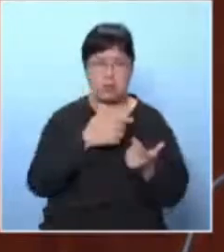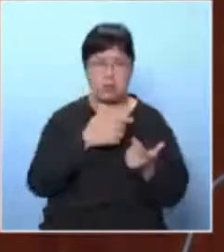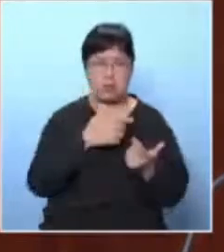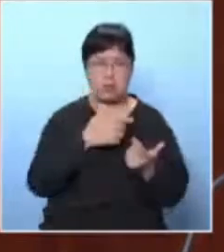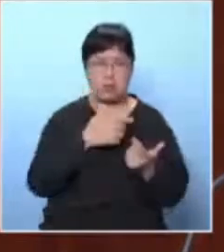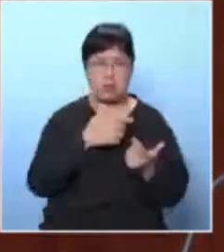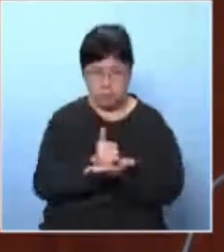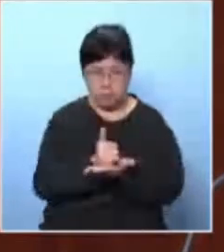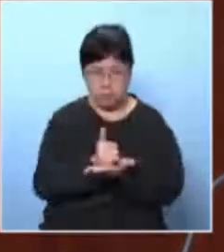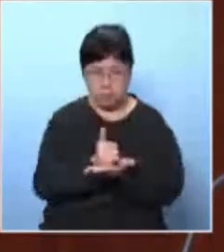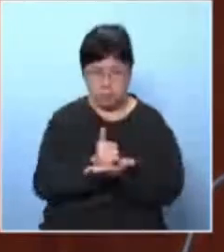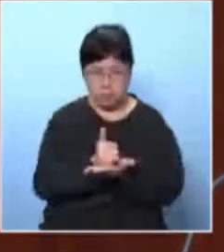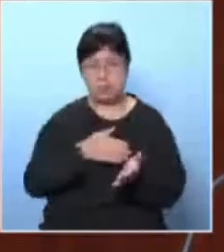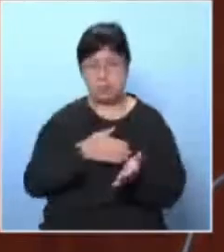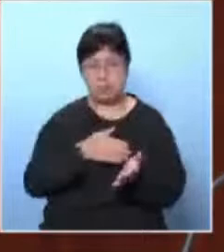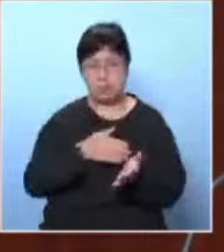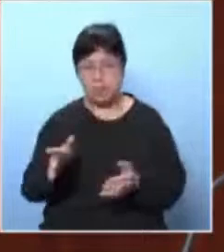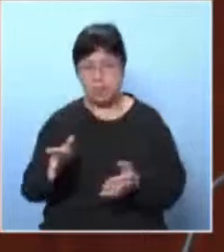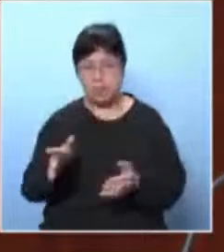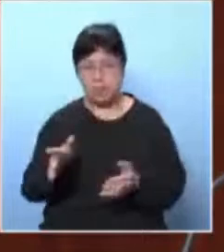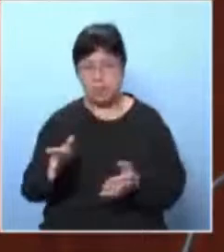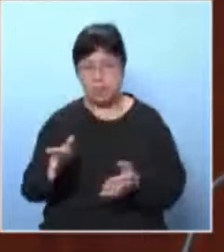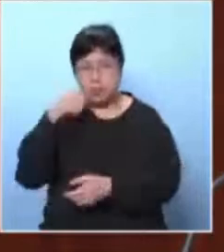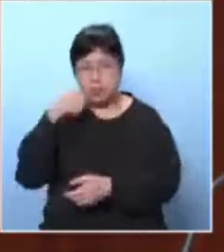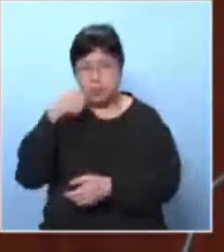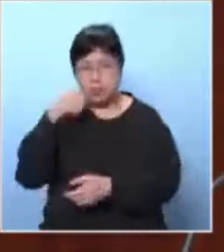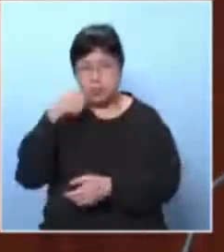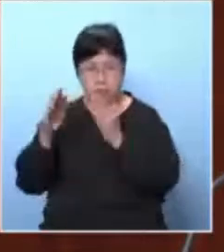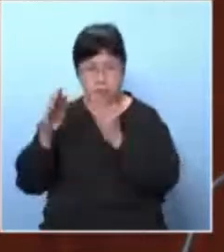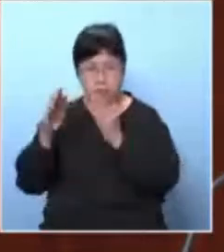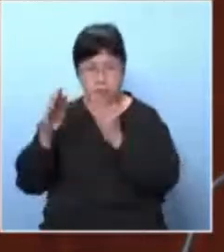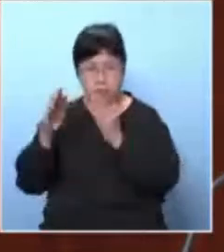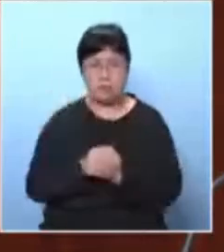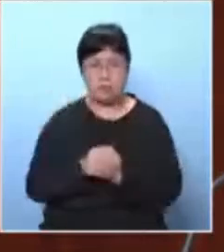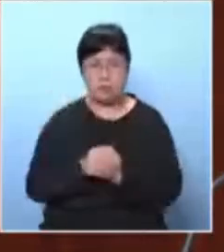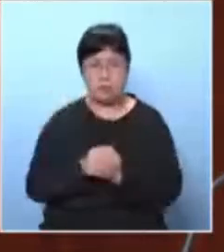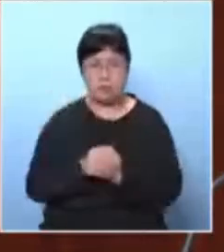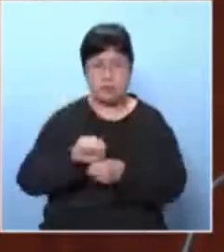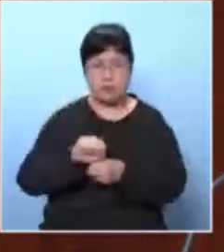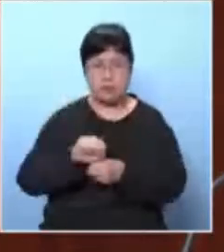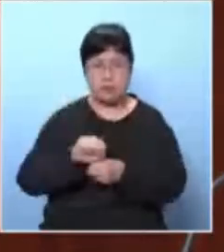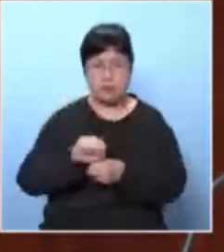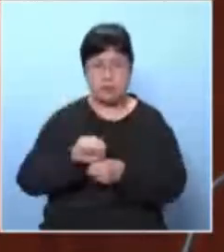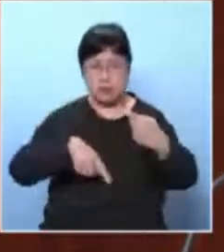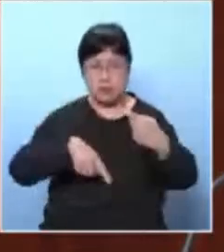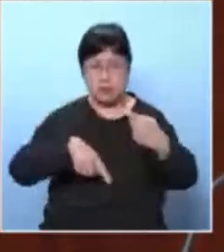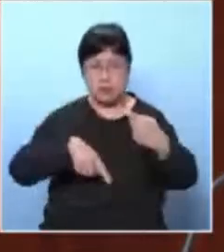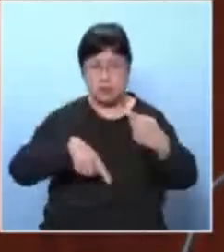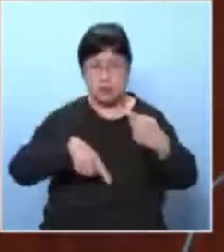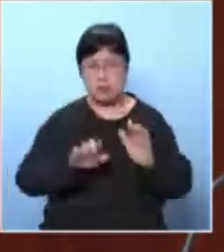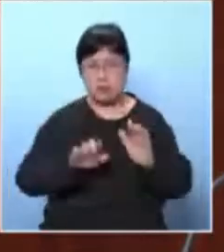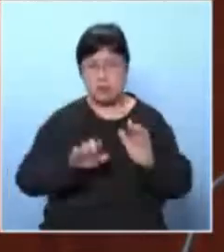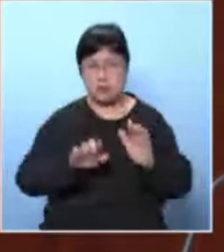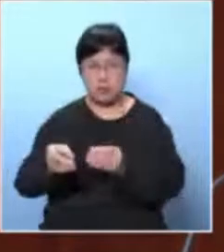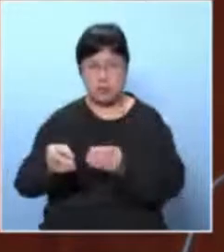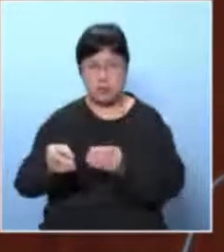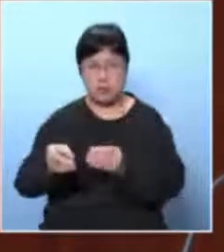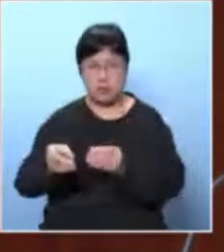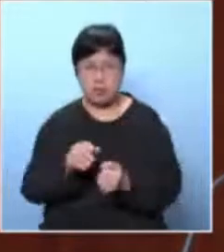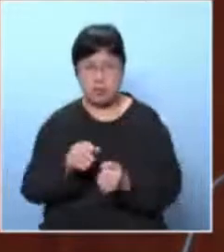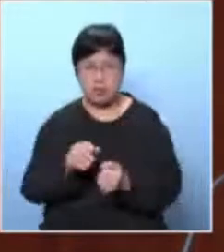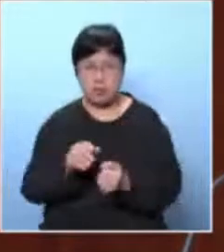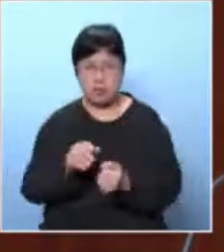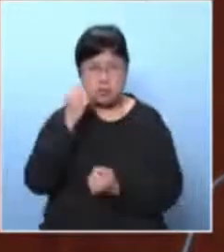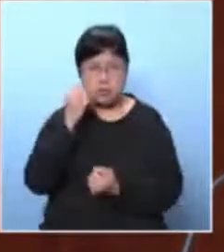and provide 1,000 more vouchers so that more eligible elderly persons can be admitted to